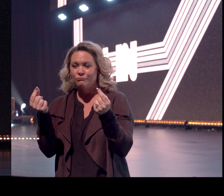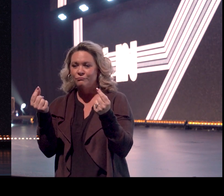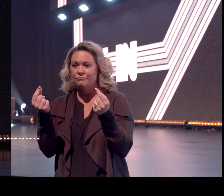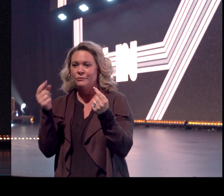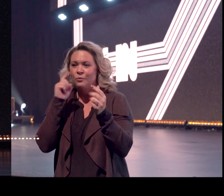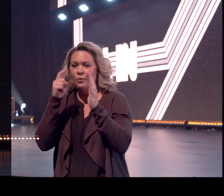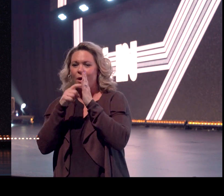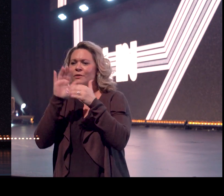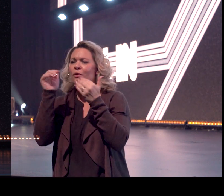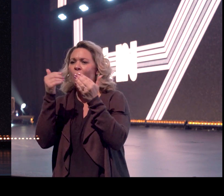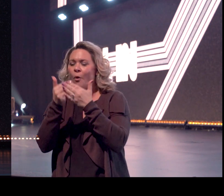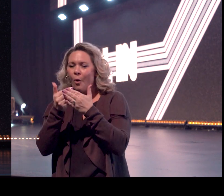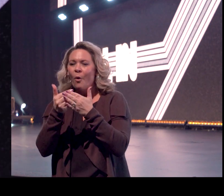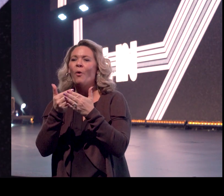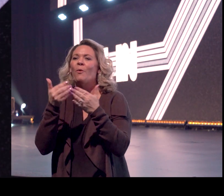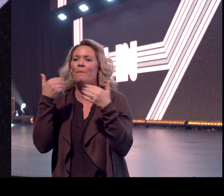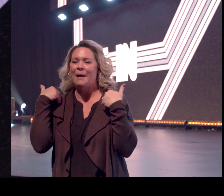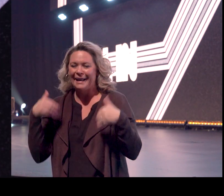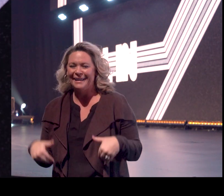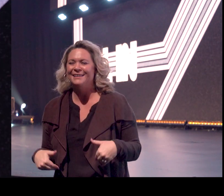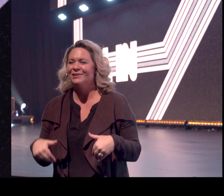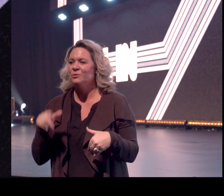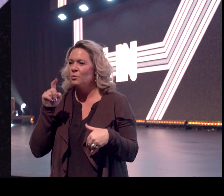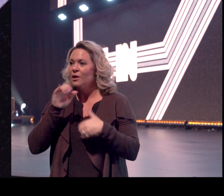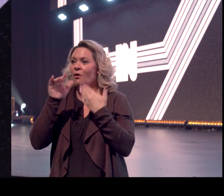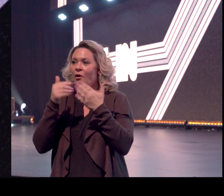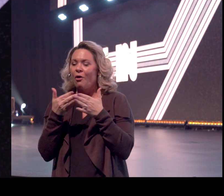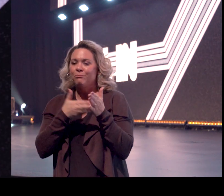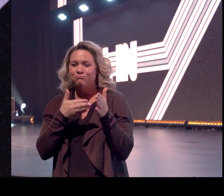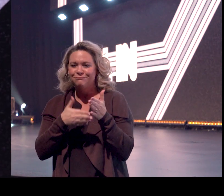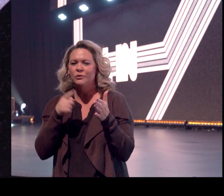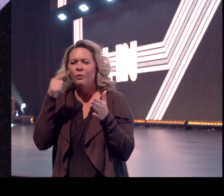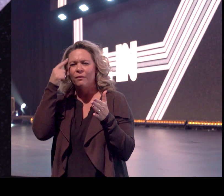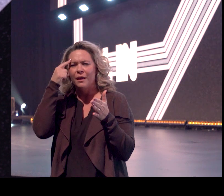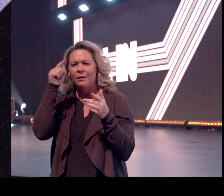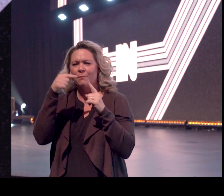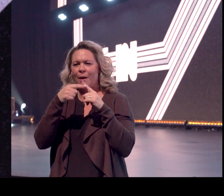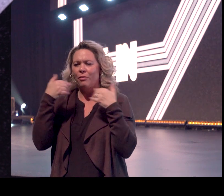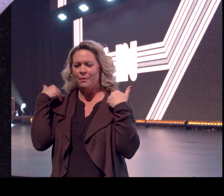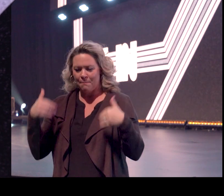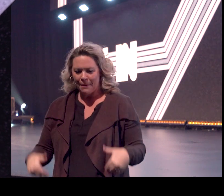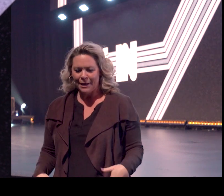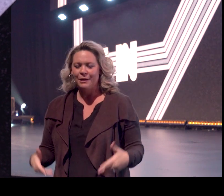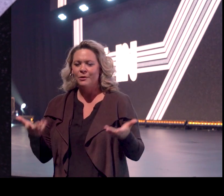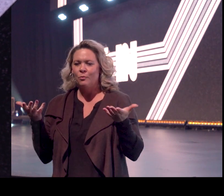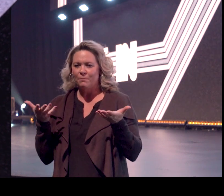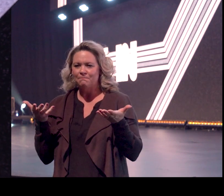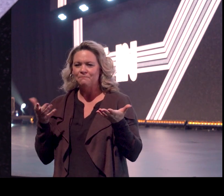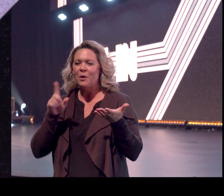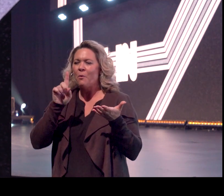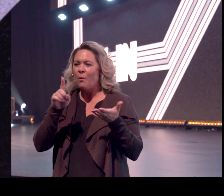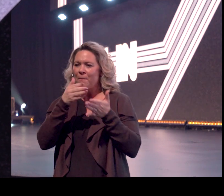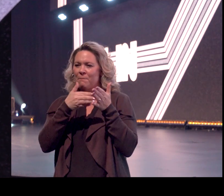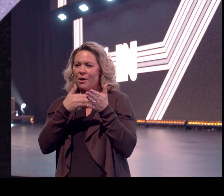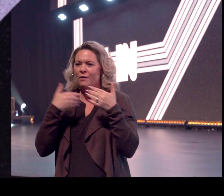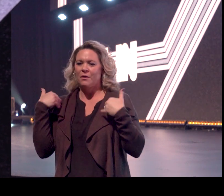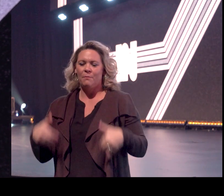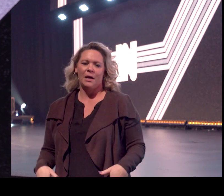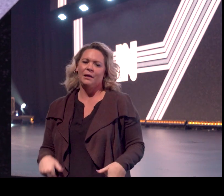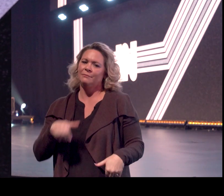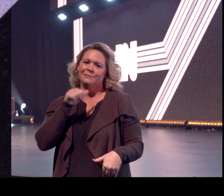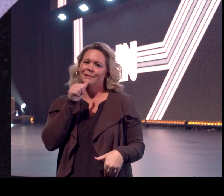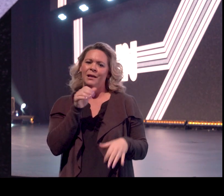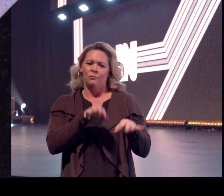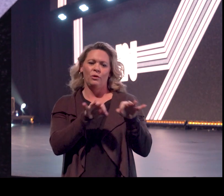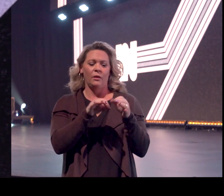Jesus wants to do, it requires the whole body. Now, when you think about a body, here's what we all know. One part of